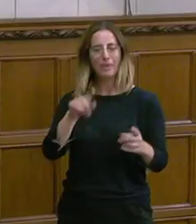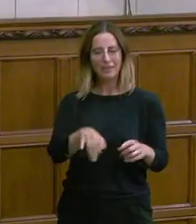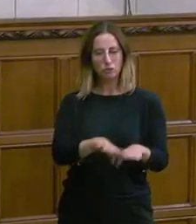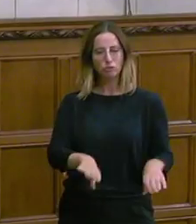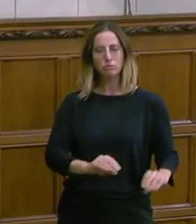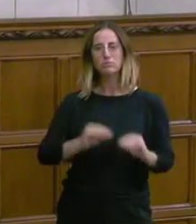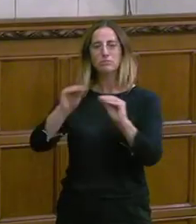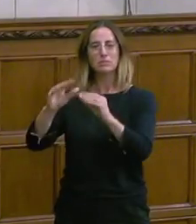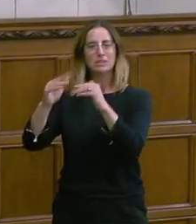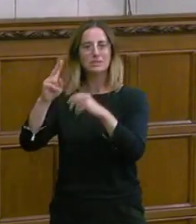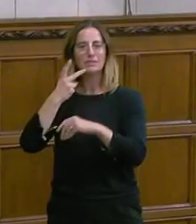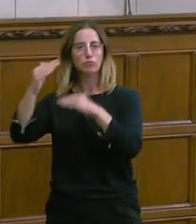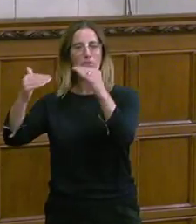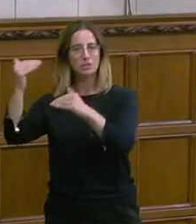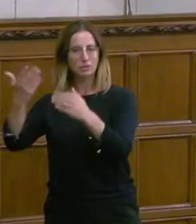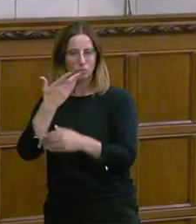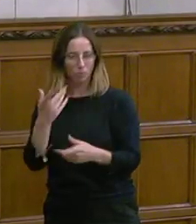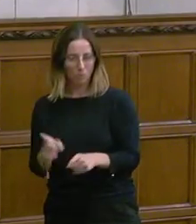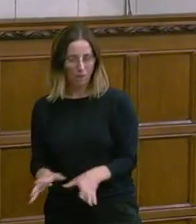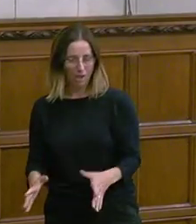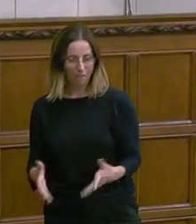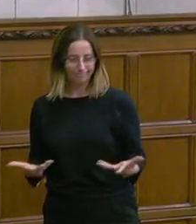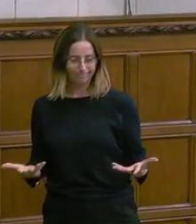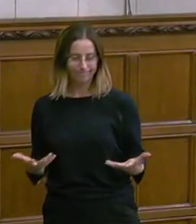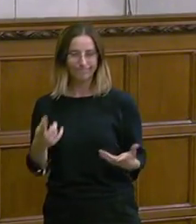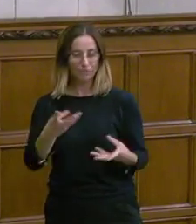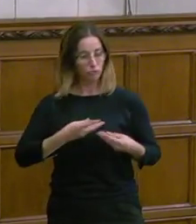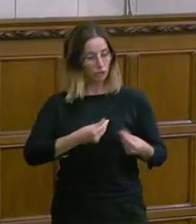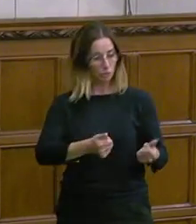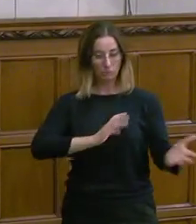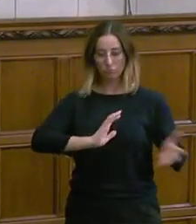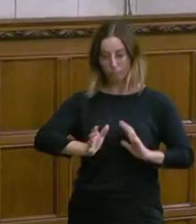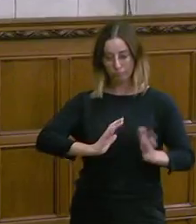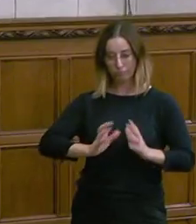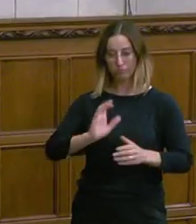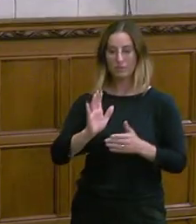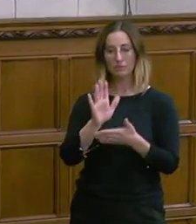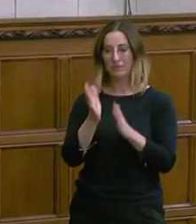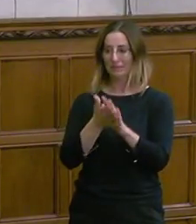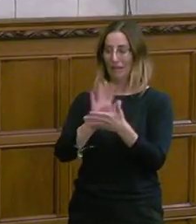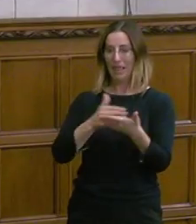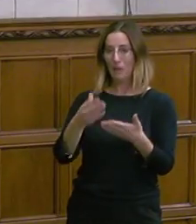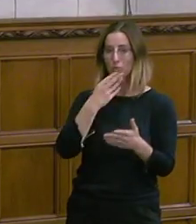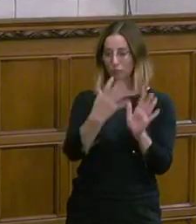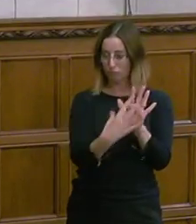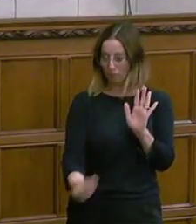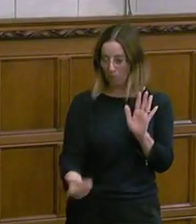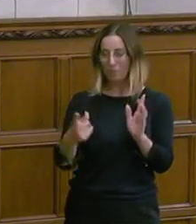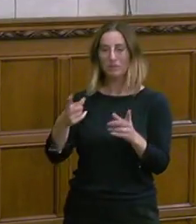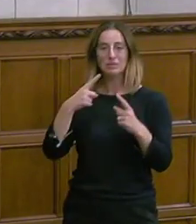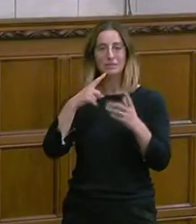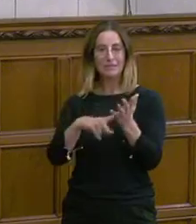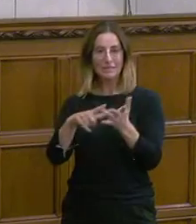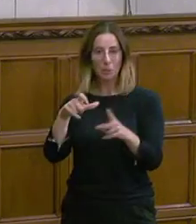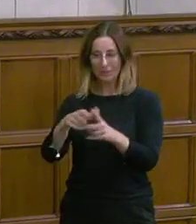two, are there sufficient resources, sign language users and teachers of the deaf in our school system to support these